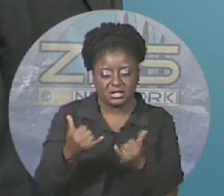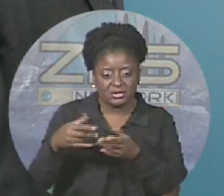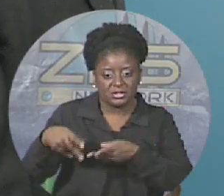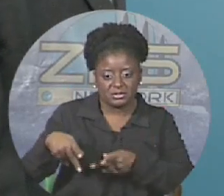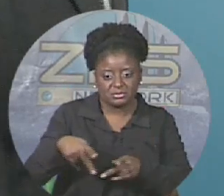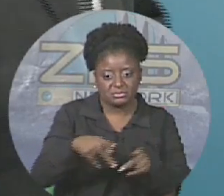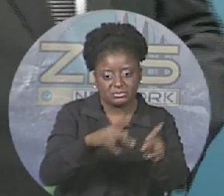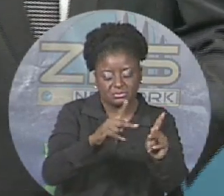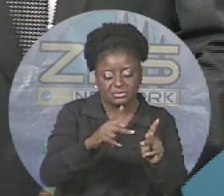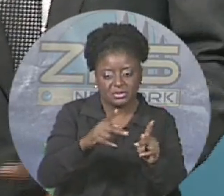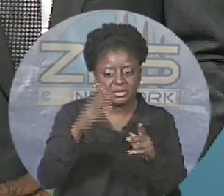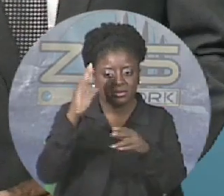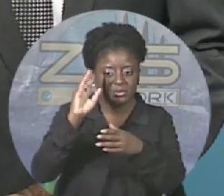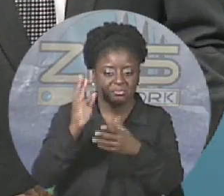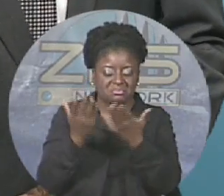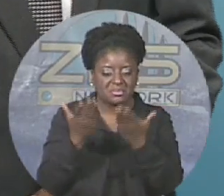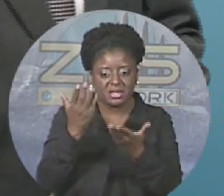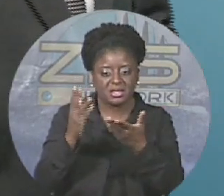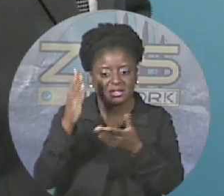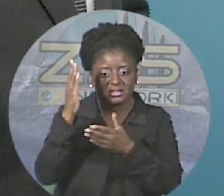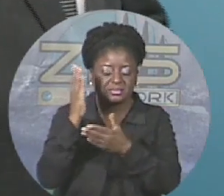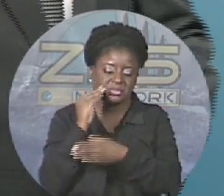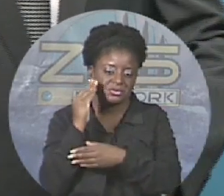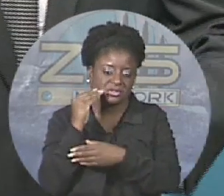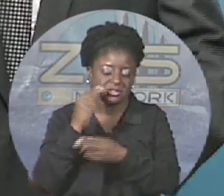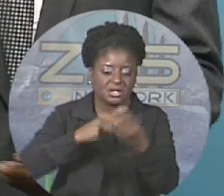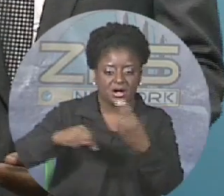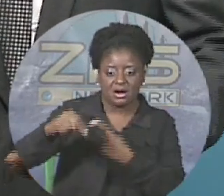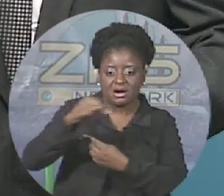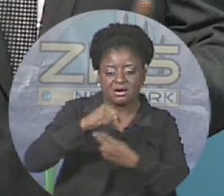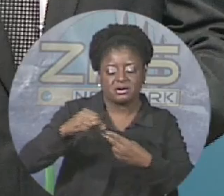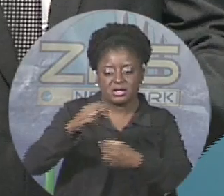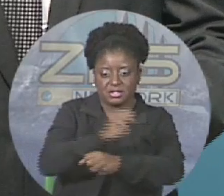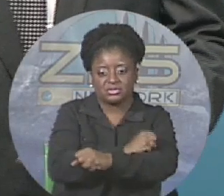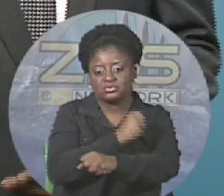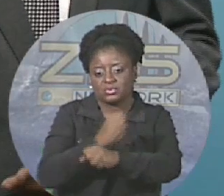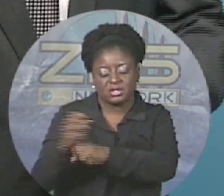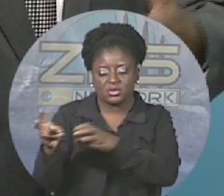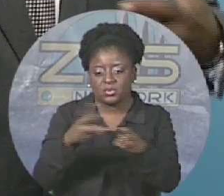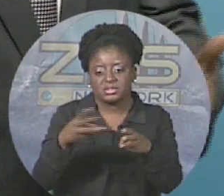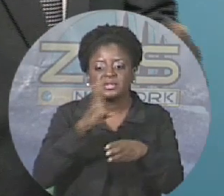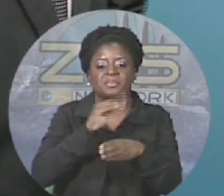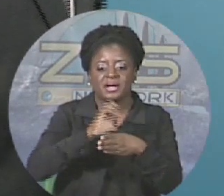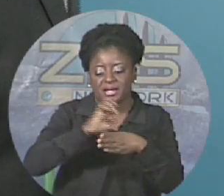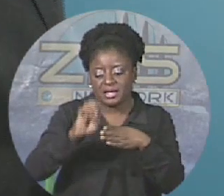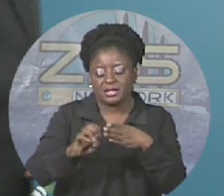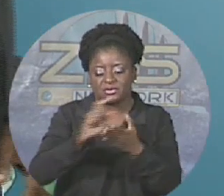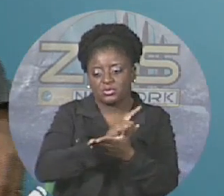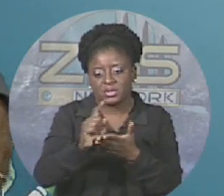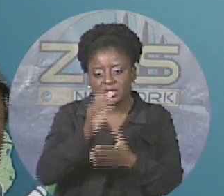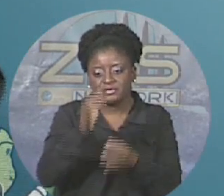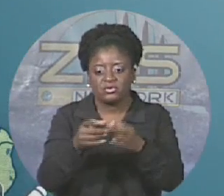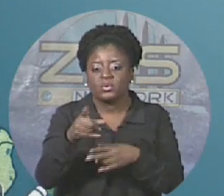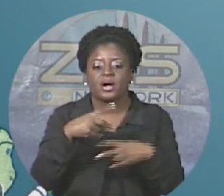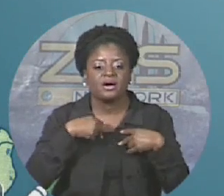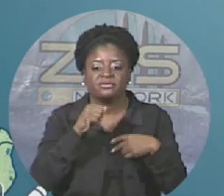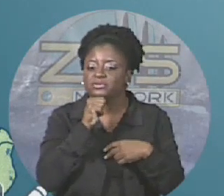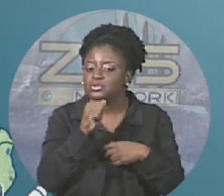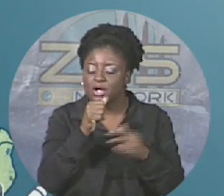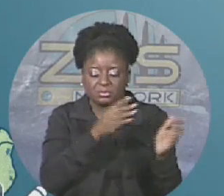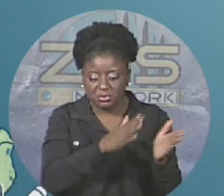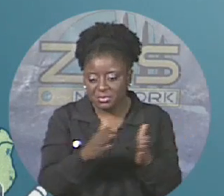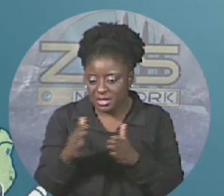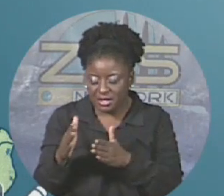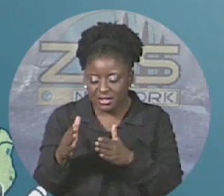likely be experiencing some hurricane force winds by the end of the week. So we're asking you, once again, if you haven't prepared for the Atlantic